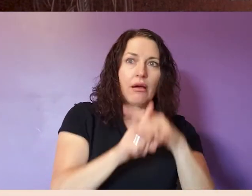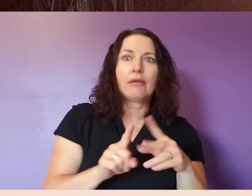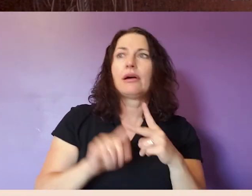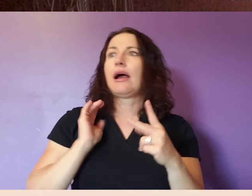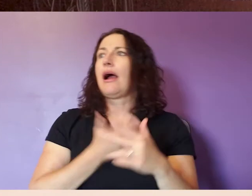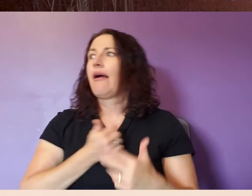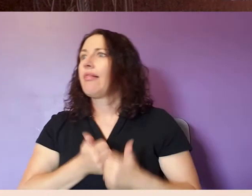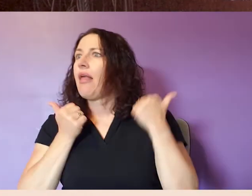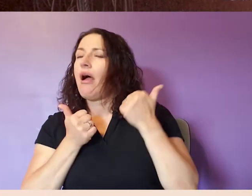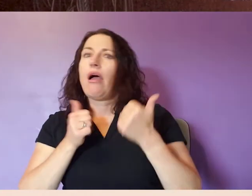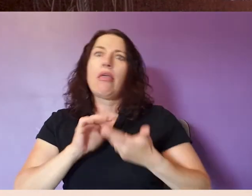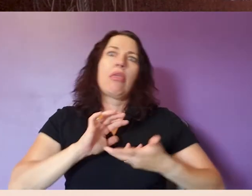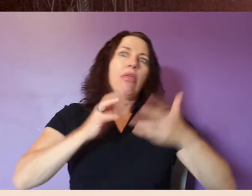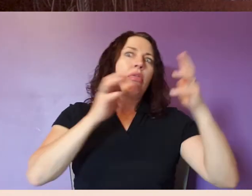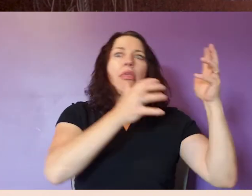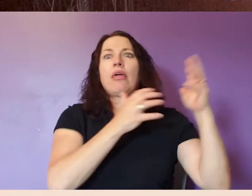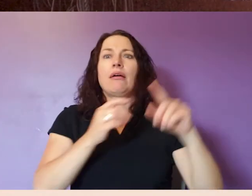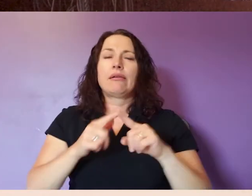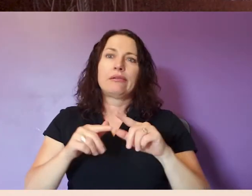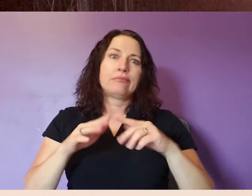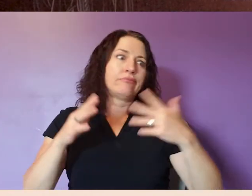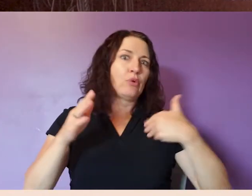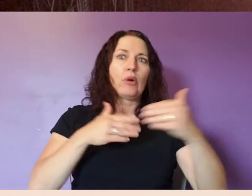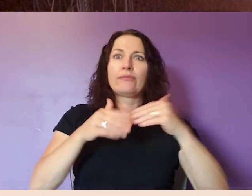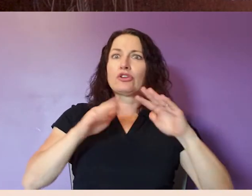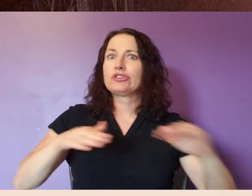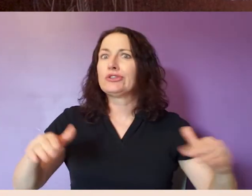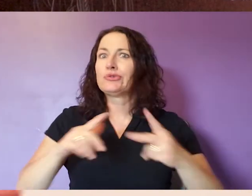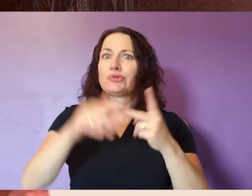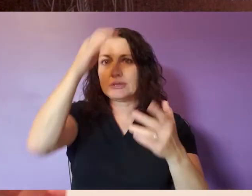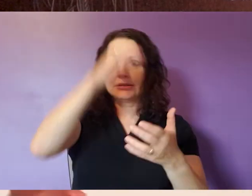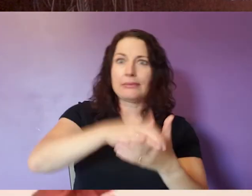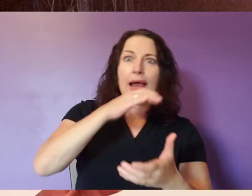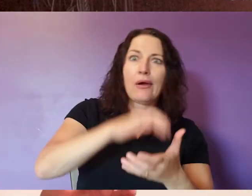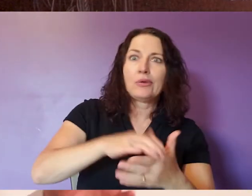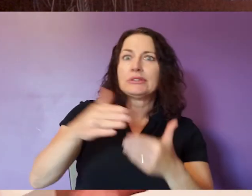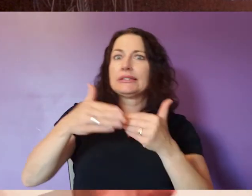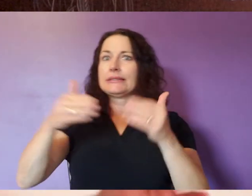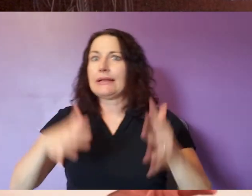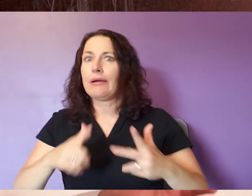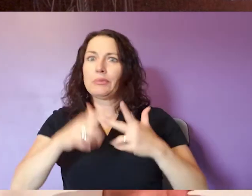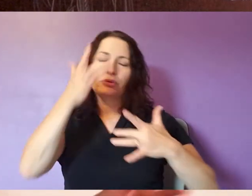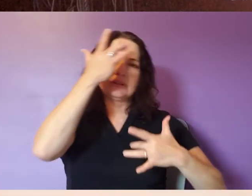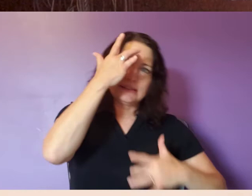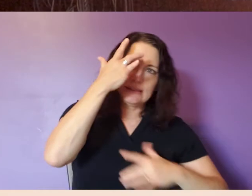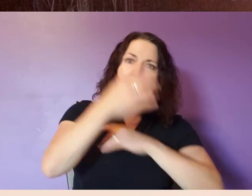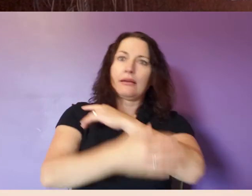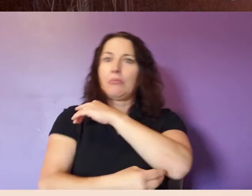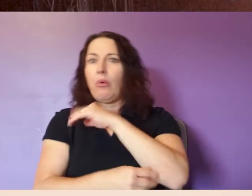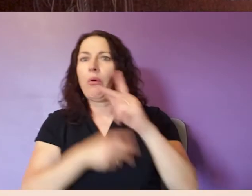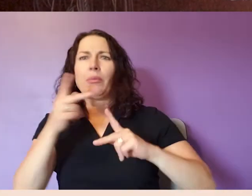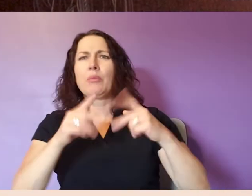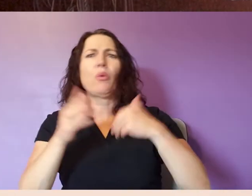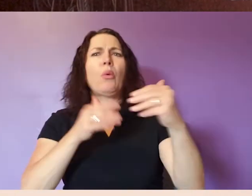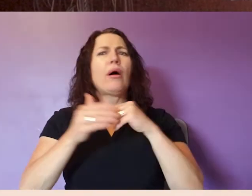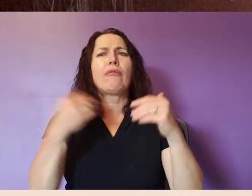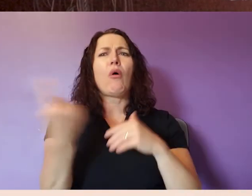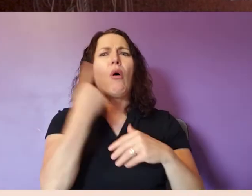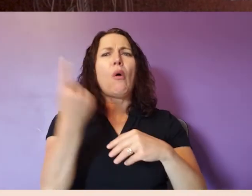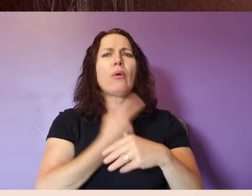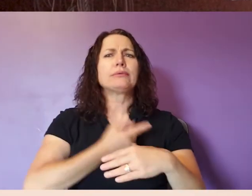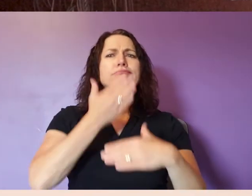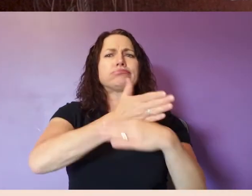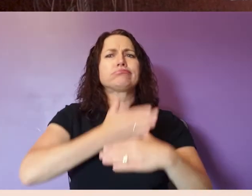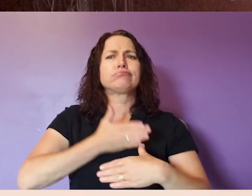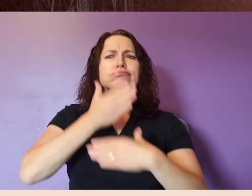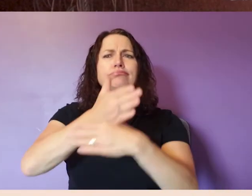interrupted by the needs of children spouses neighbors the sick the poor you name it